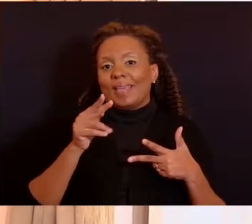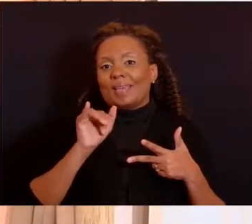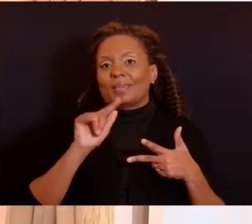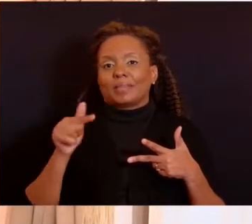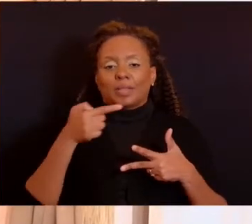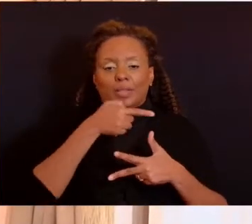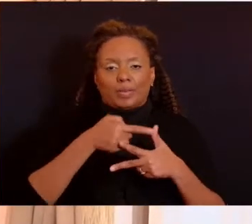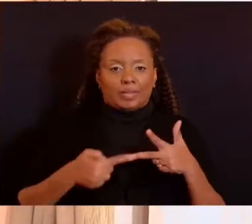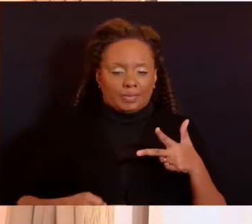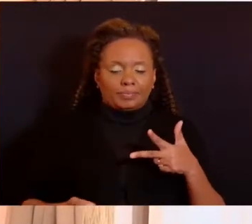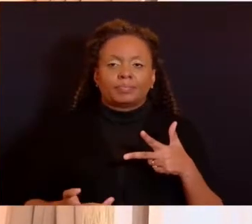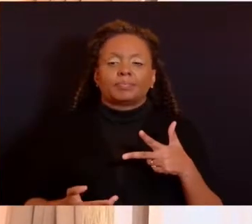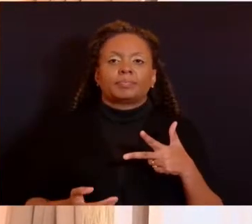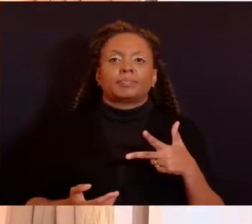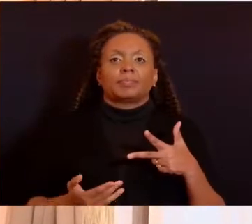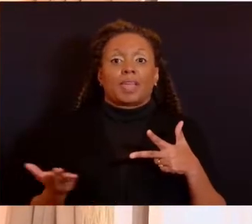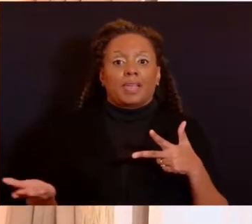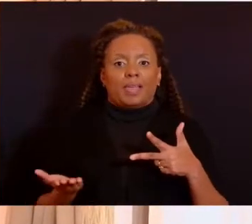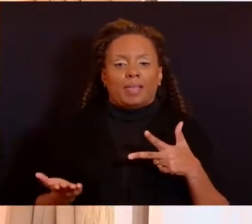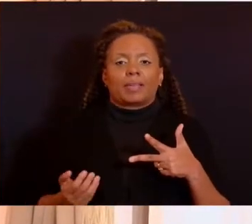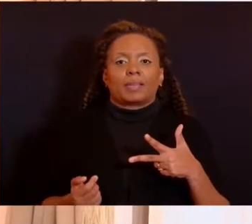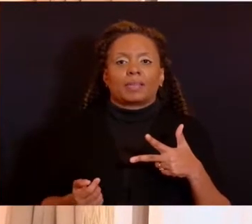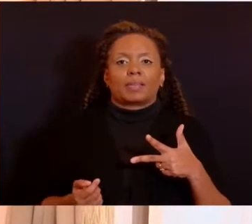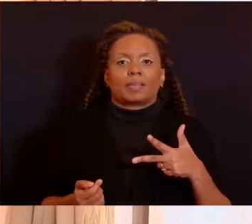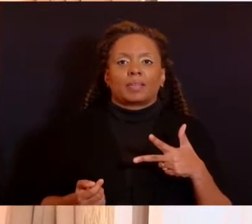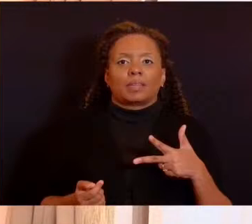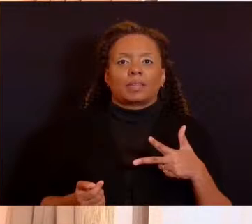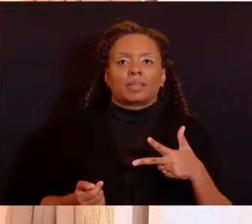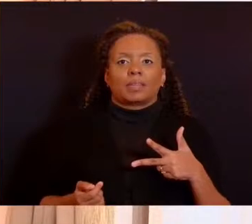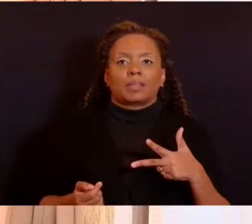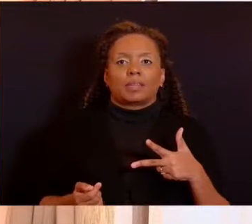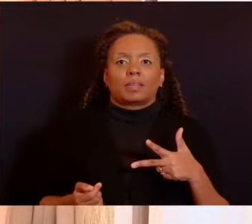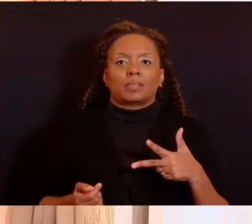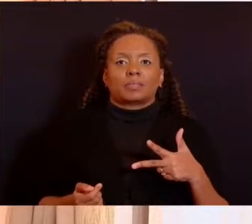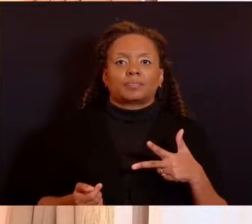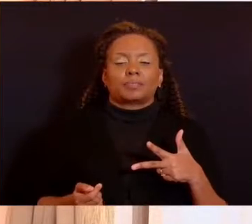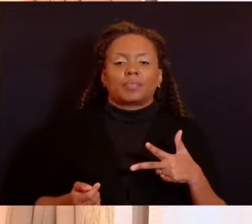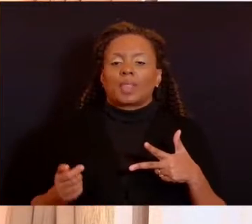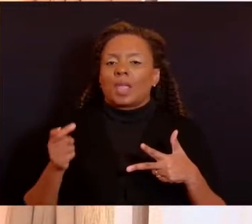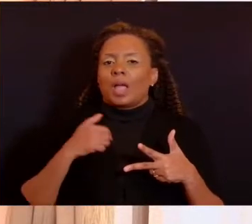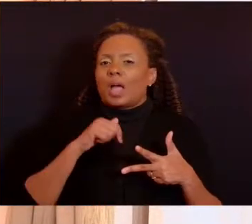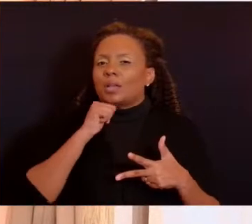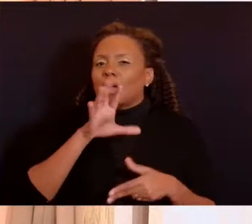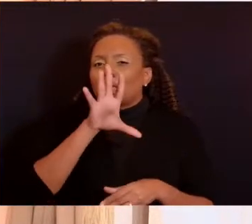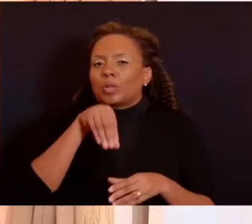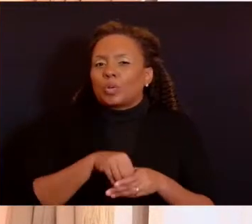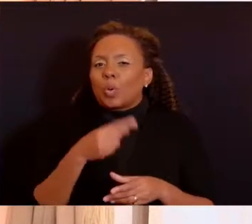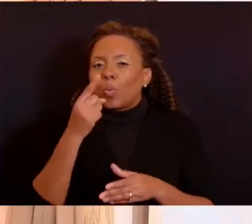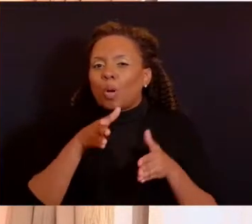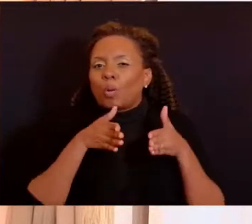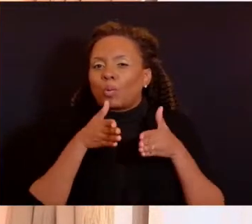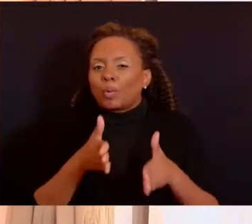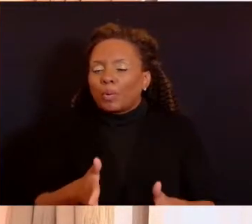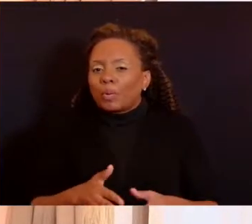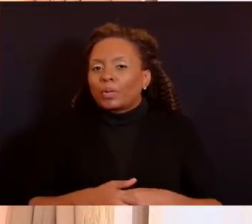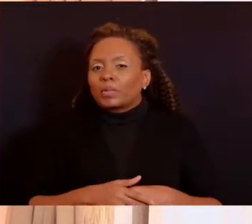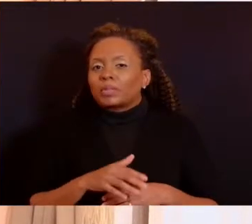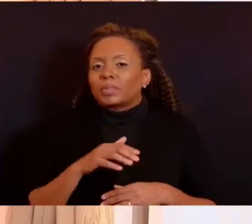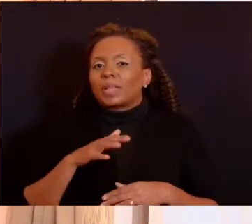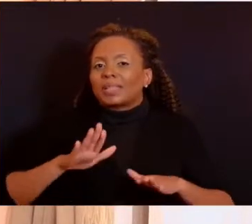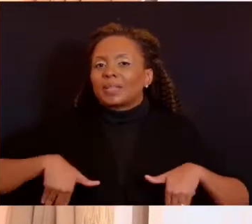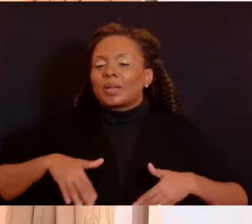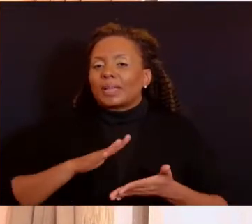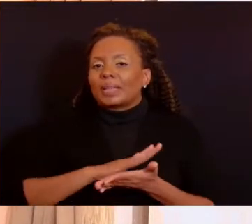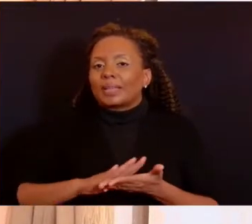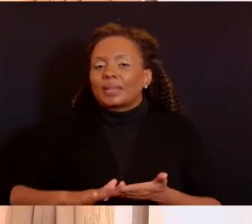and Maintenance. I know that I left out deliberately one road that has not been cleared, and that is at